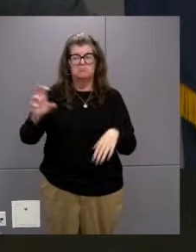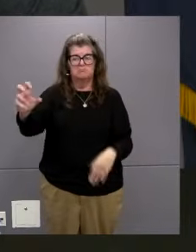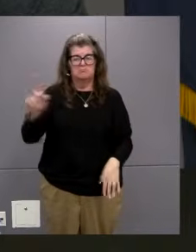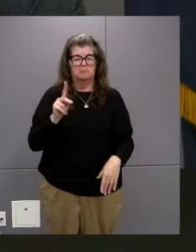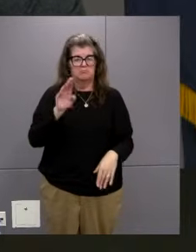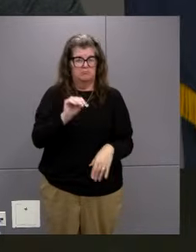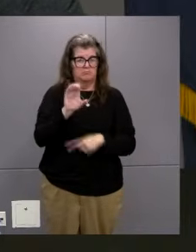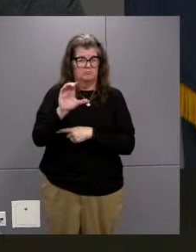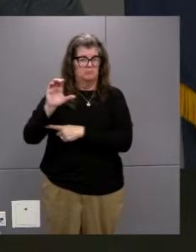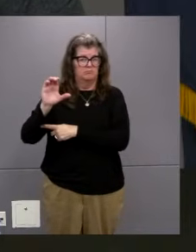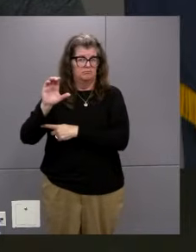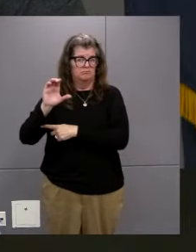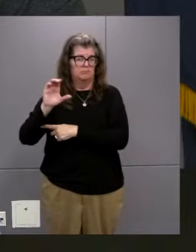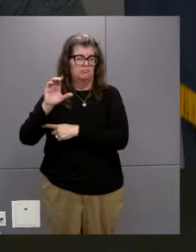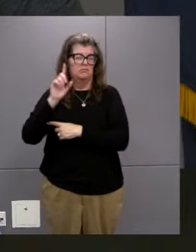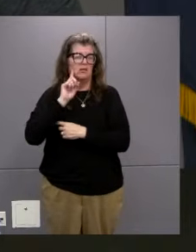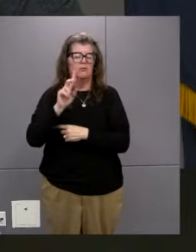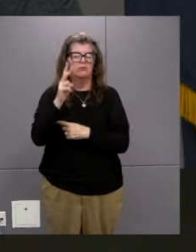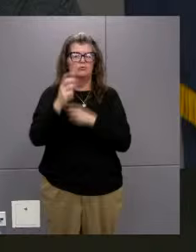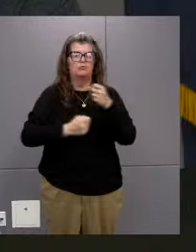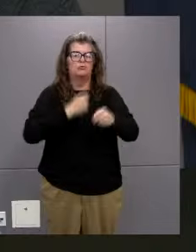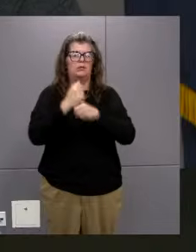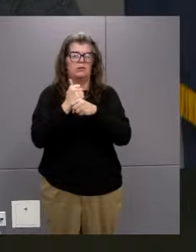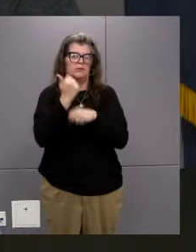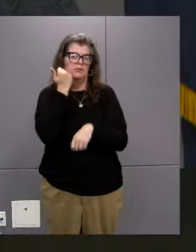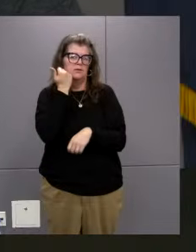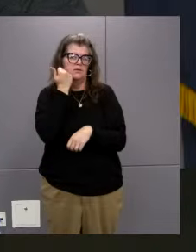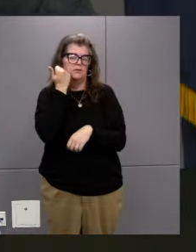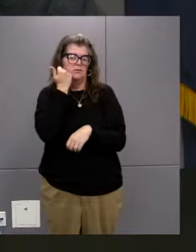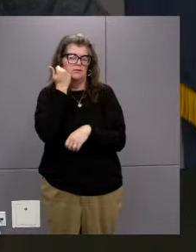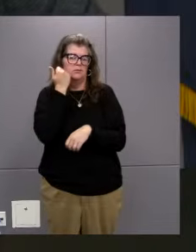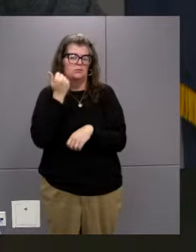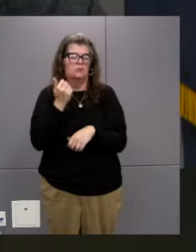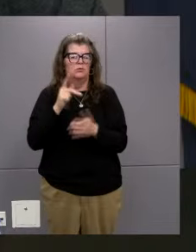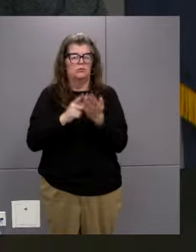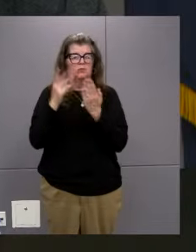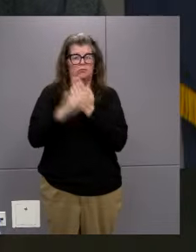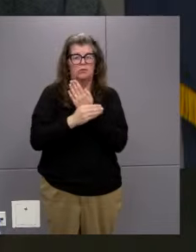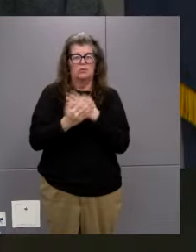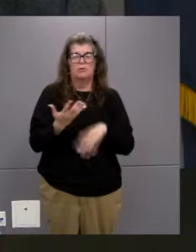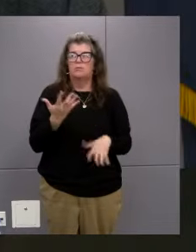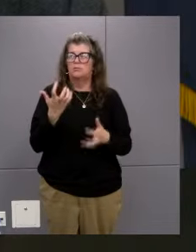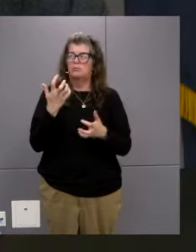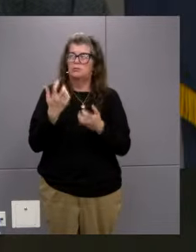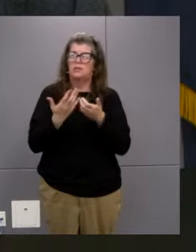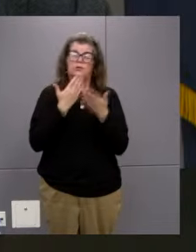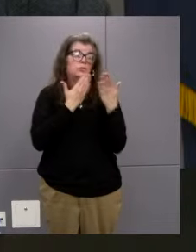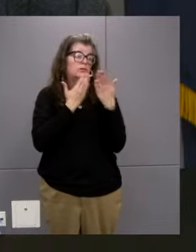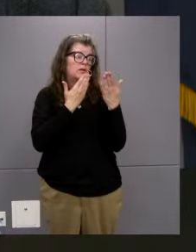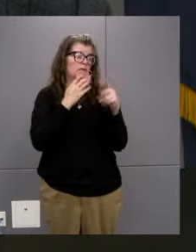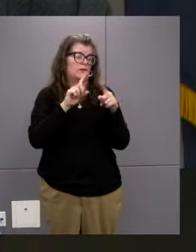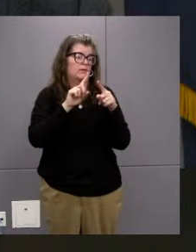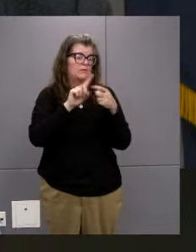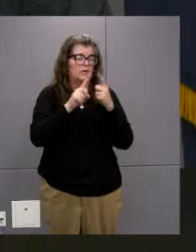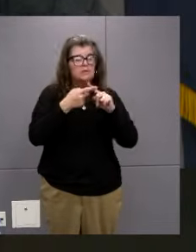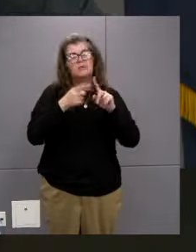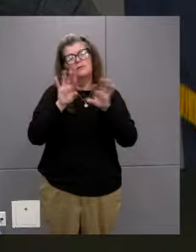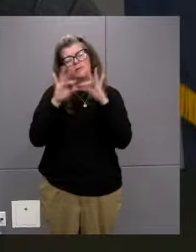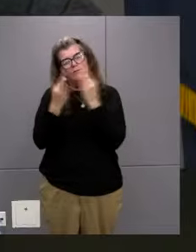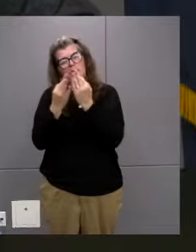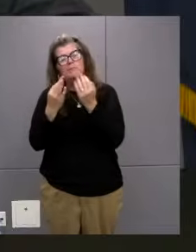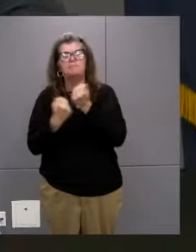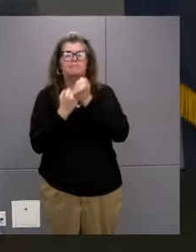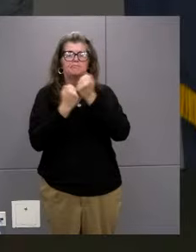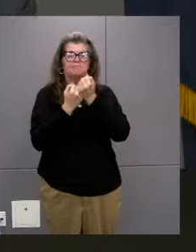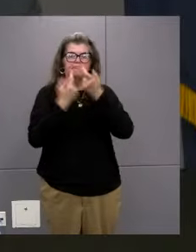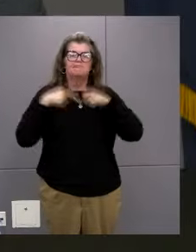part of the 2-year dental hygiene program. She would like to thank her family and friends for supporting her throughout school, as well as the Board